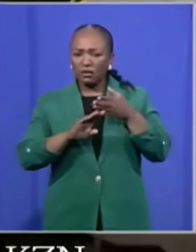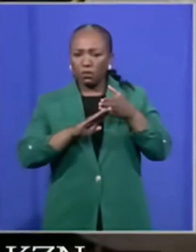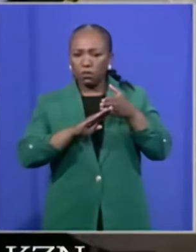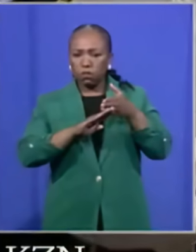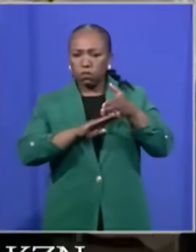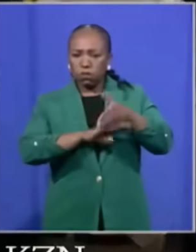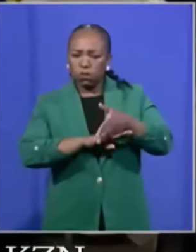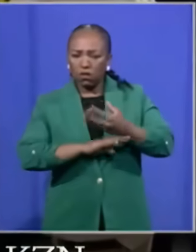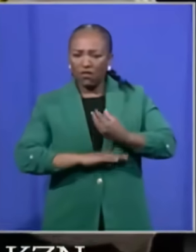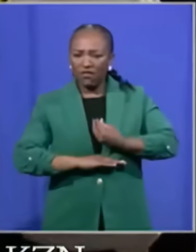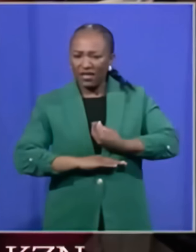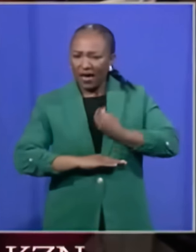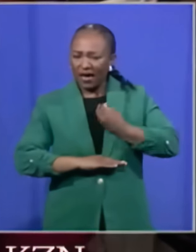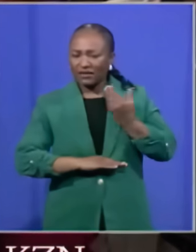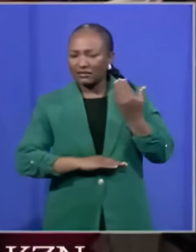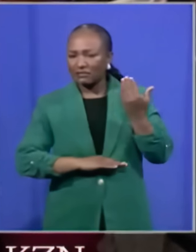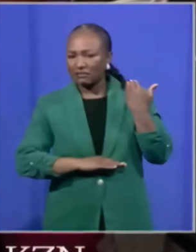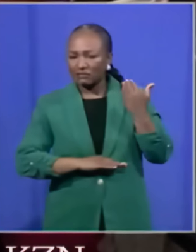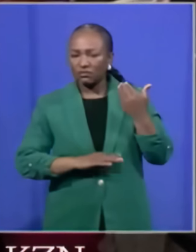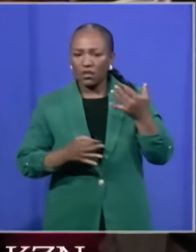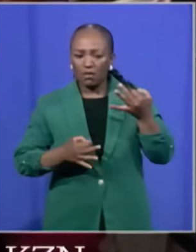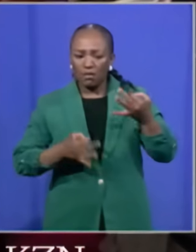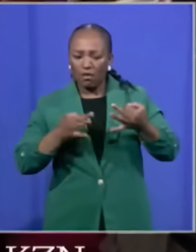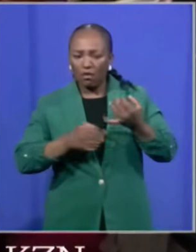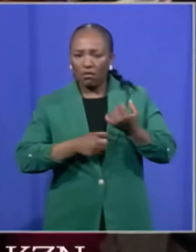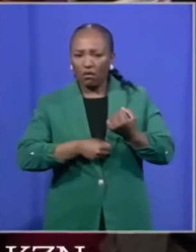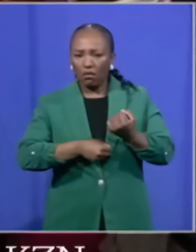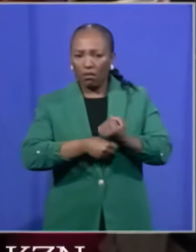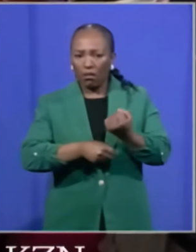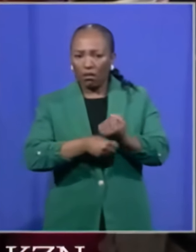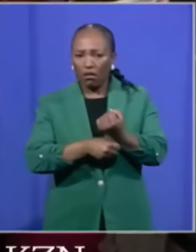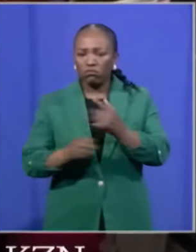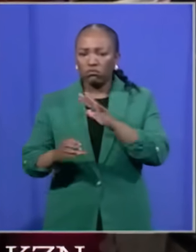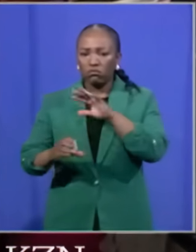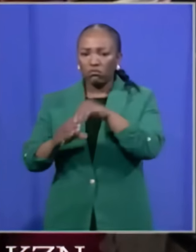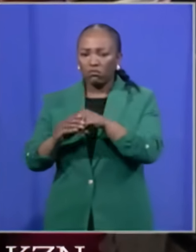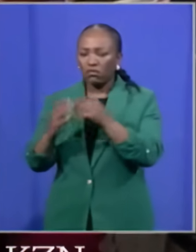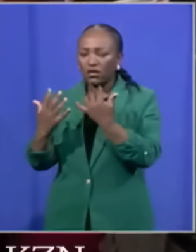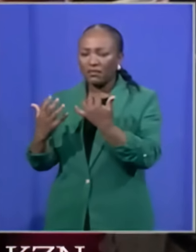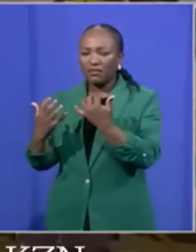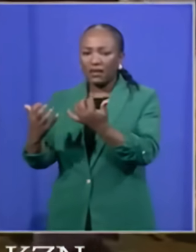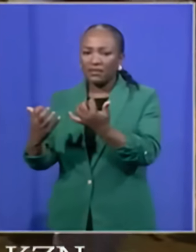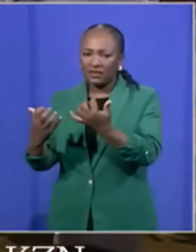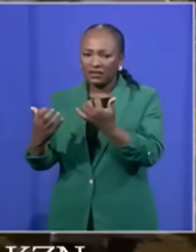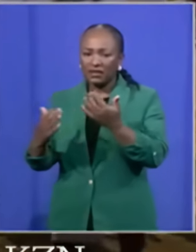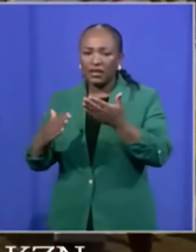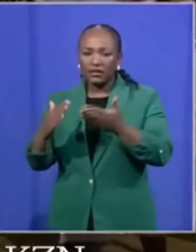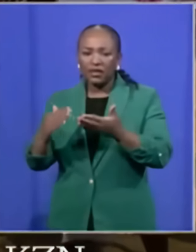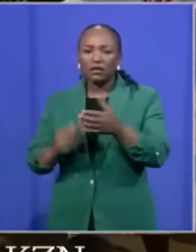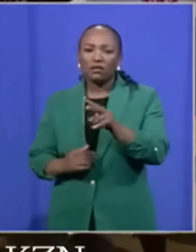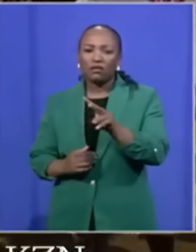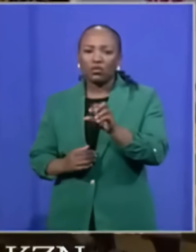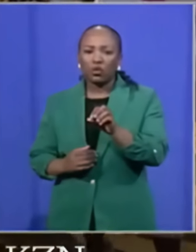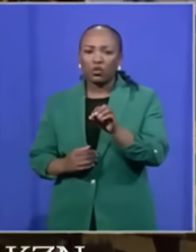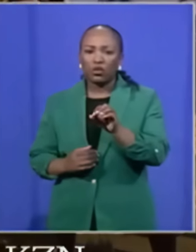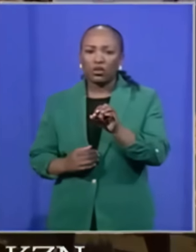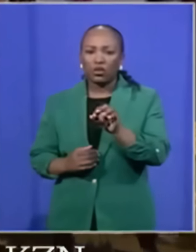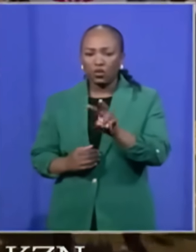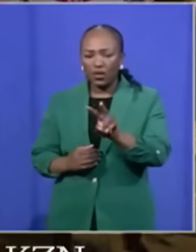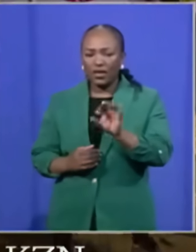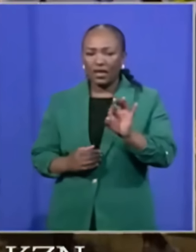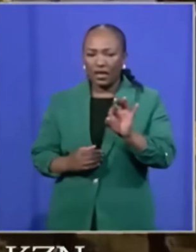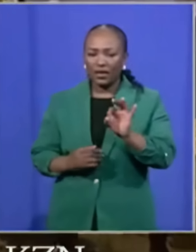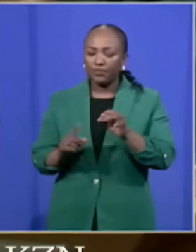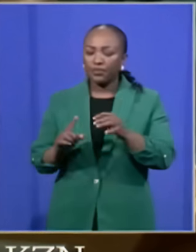tlase dilemong, mme ke e mong wa ba sebeditseng nako e telele parlamenteng ho fihlela ka 2023. Mopresidente wa mehleng wa naha